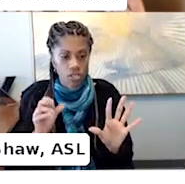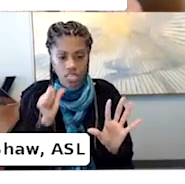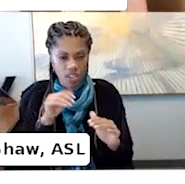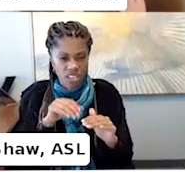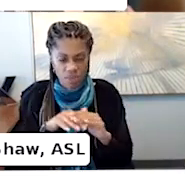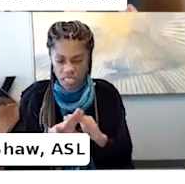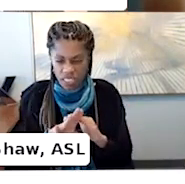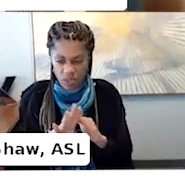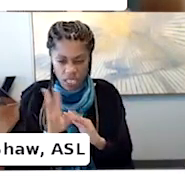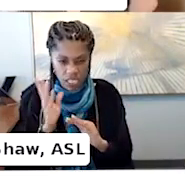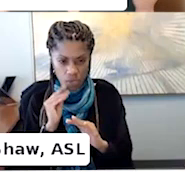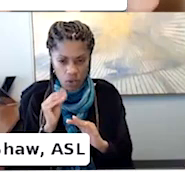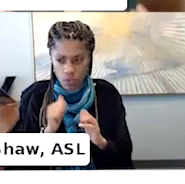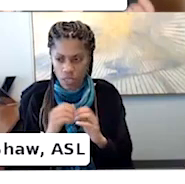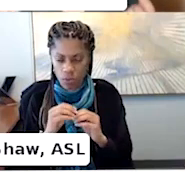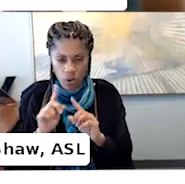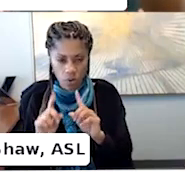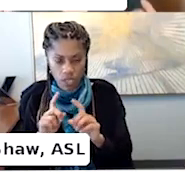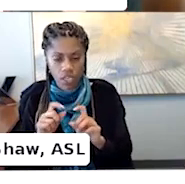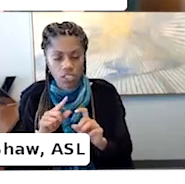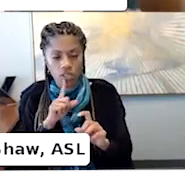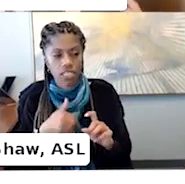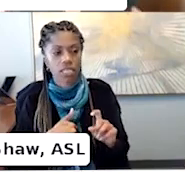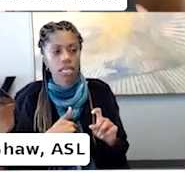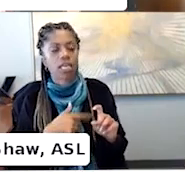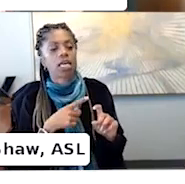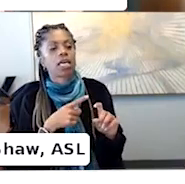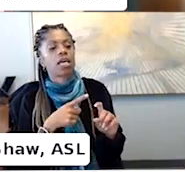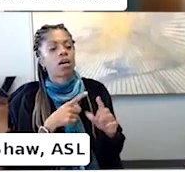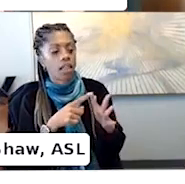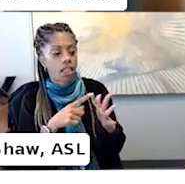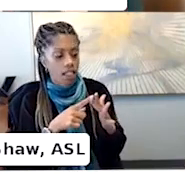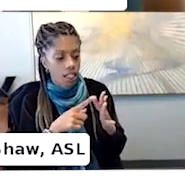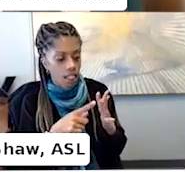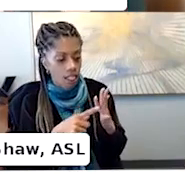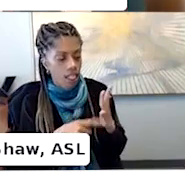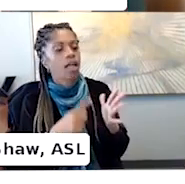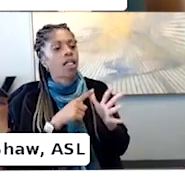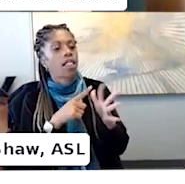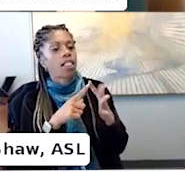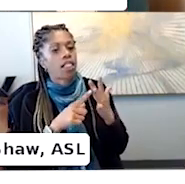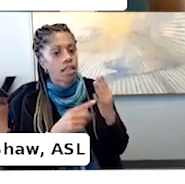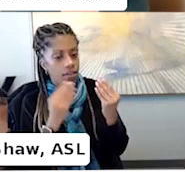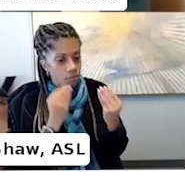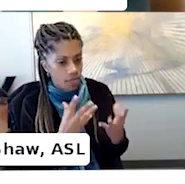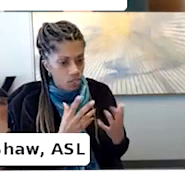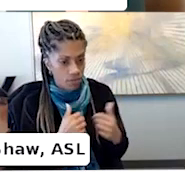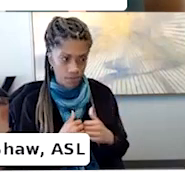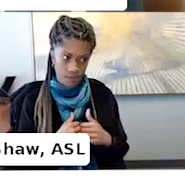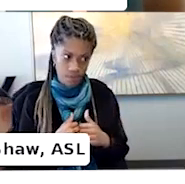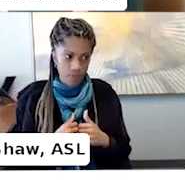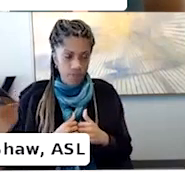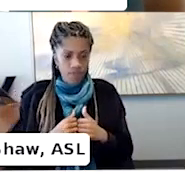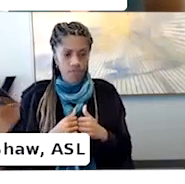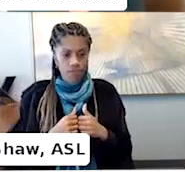with more questions? Anticipate their questions, give them the resources and information they need up front to feel comfortable. We ask our partners to walk the walk and